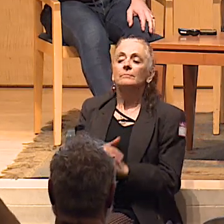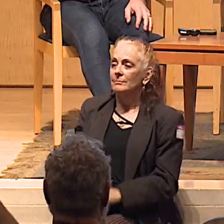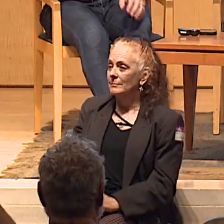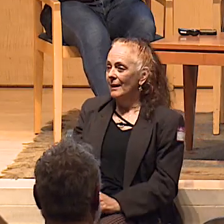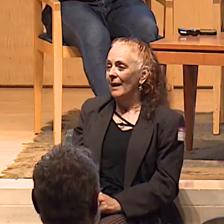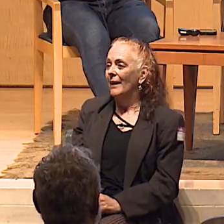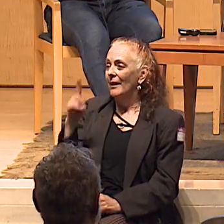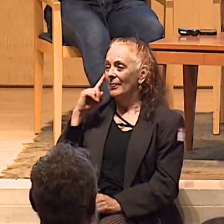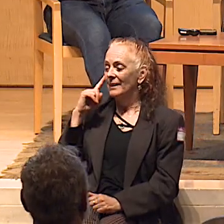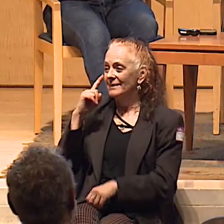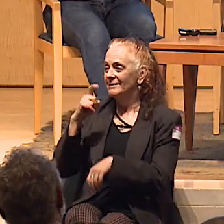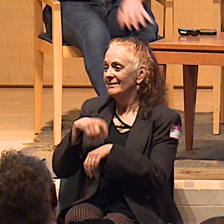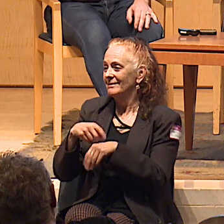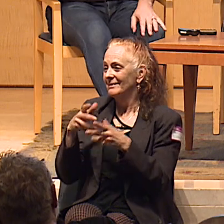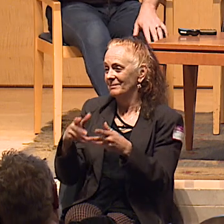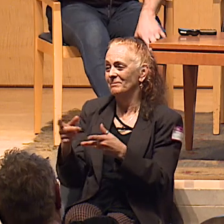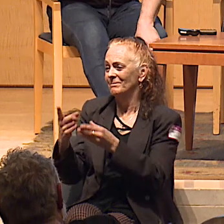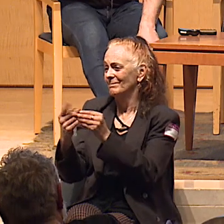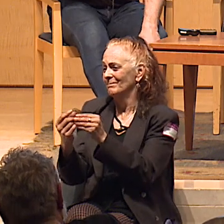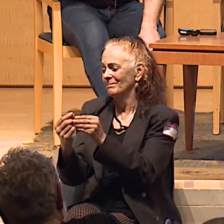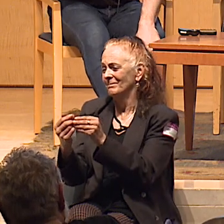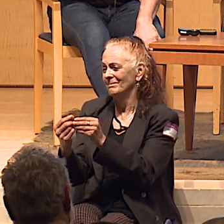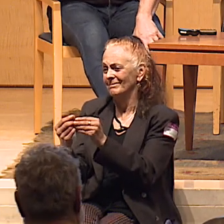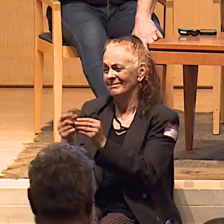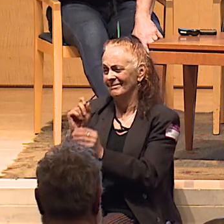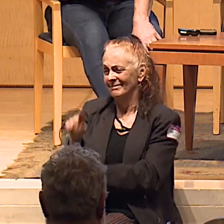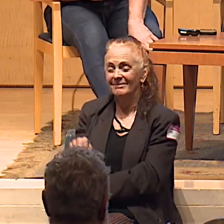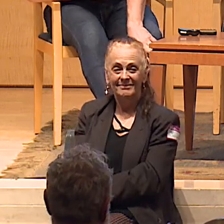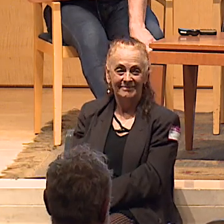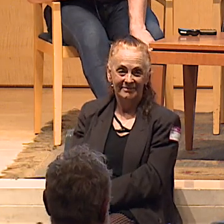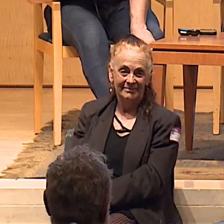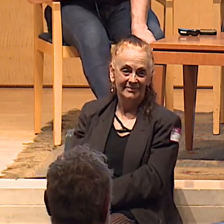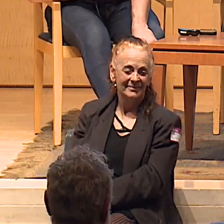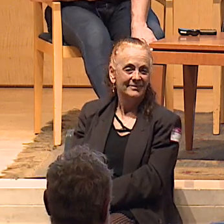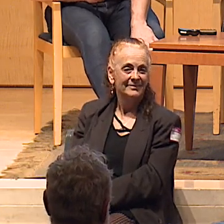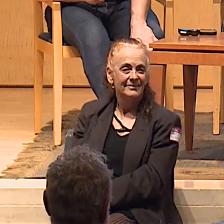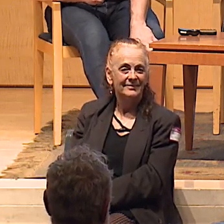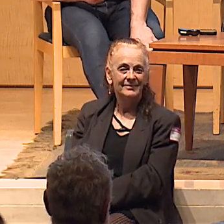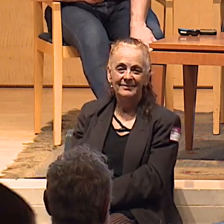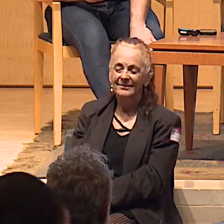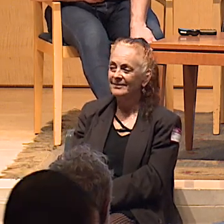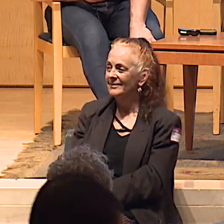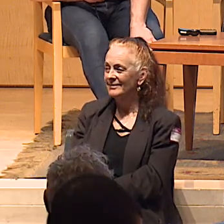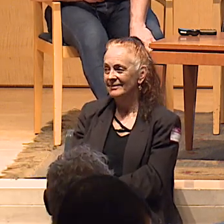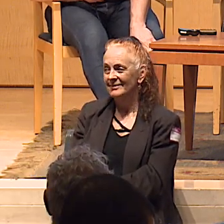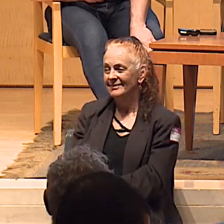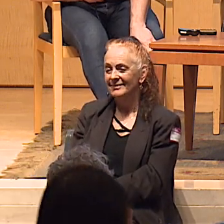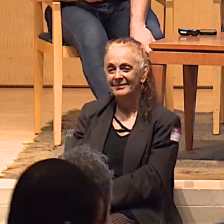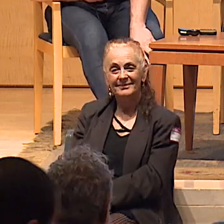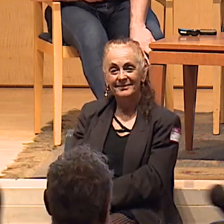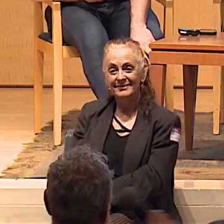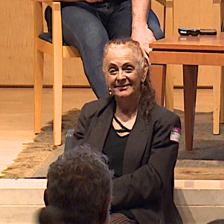I think we've got time for, it's the last question here. One more question, so. Totally going to make this, yeah.